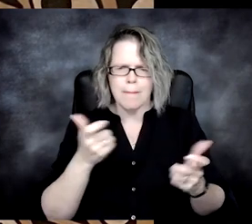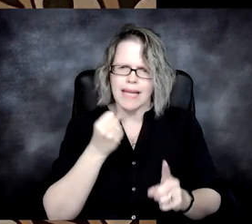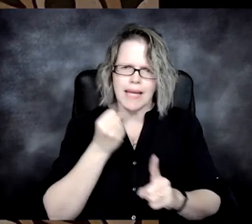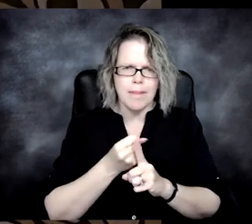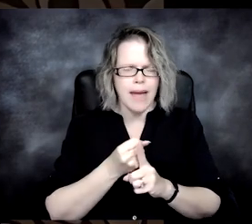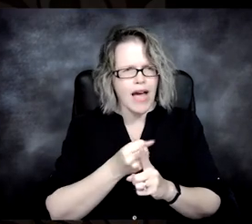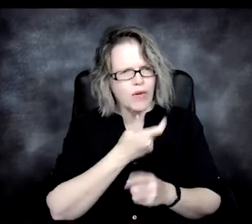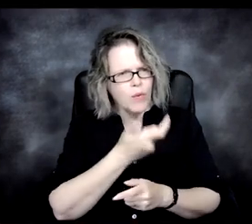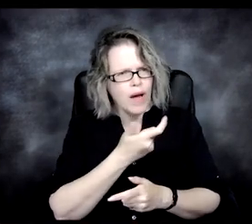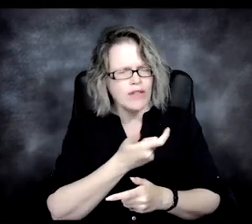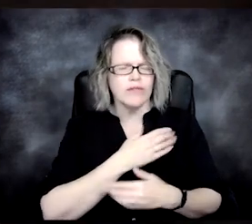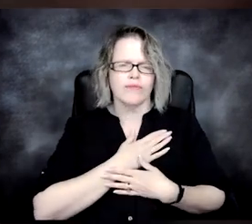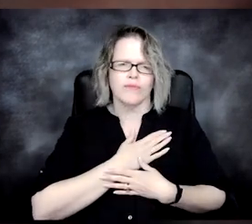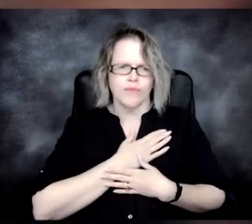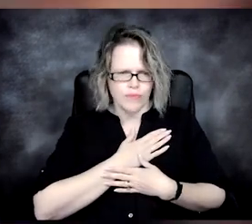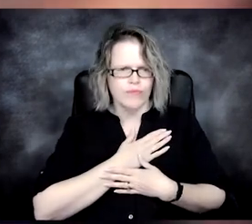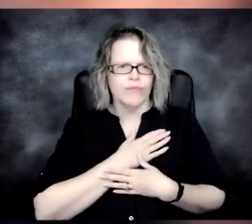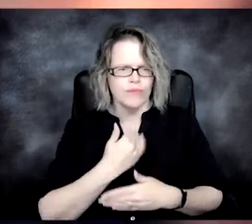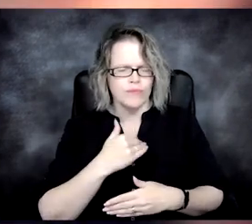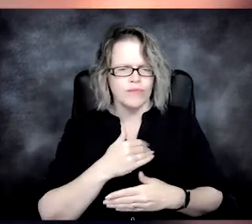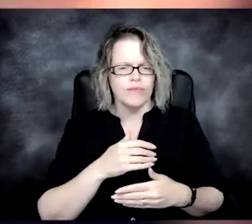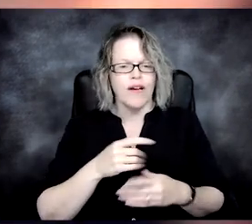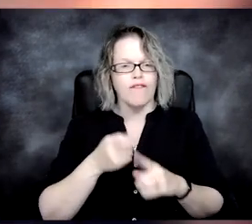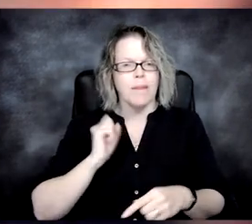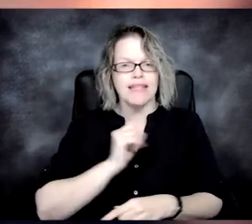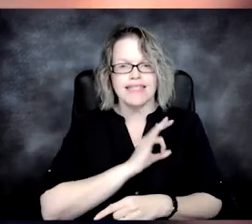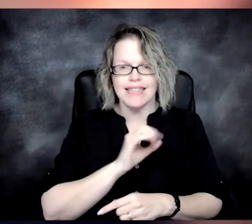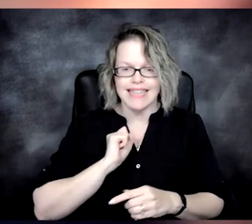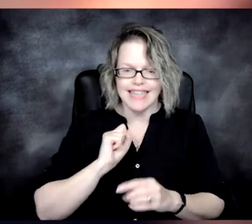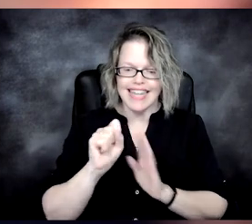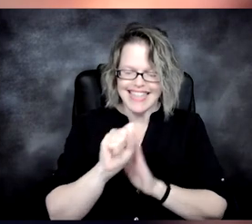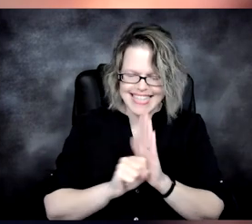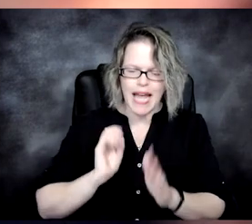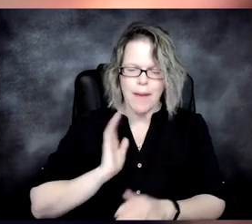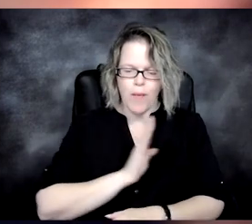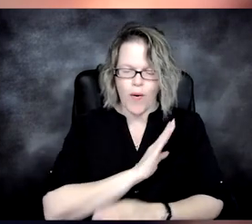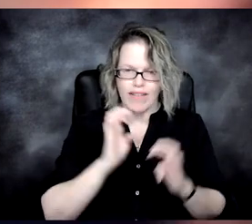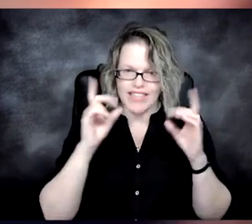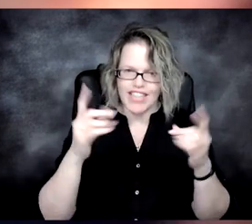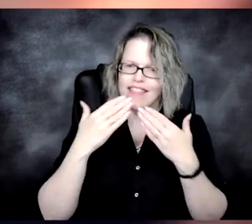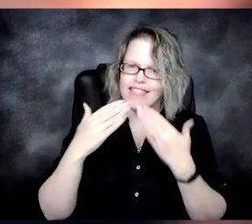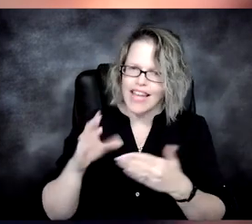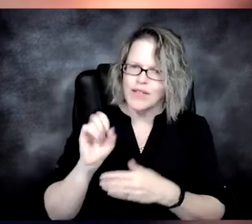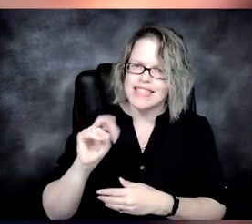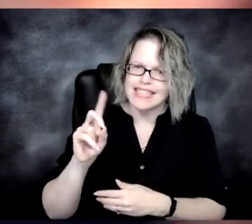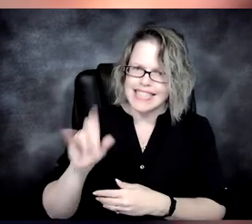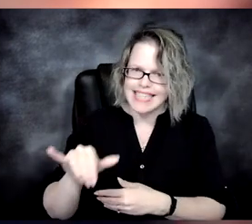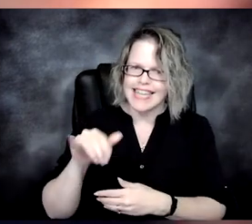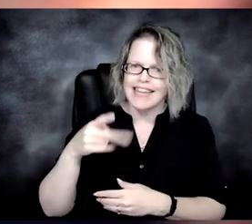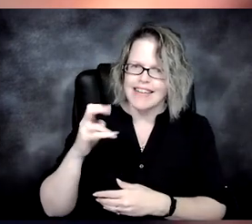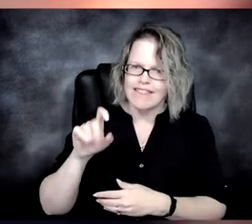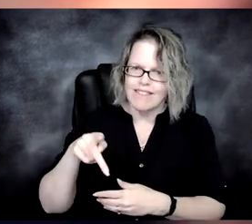can't help but consider. On behalf of the State Board of Education, I sincerely thank Sydney Phelps for